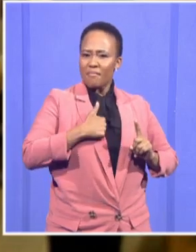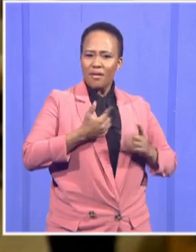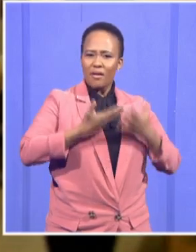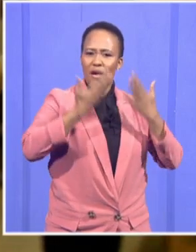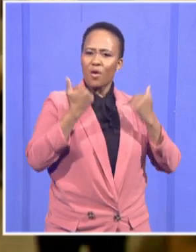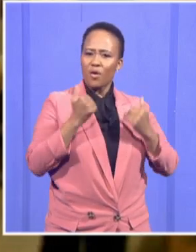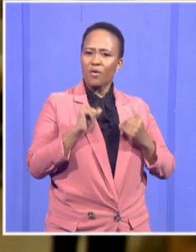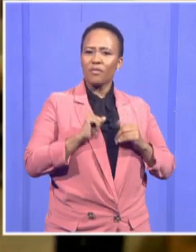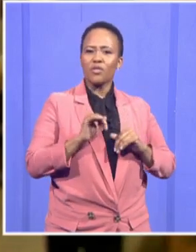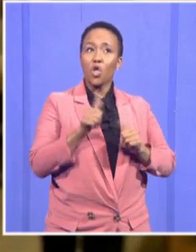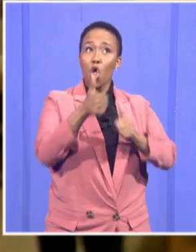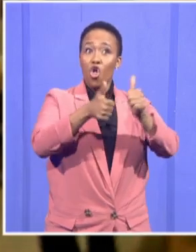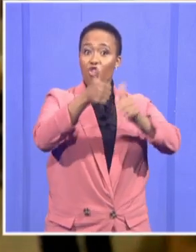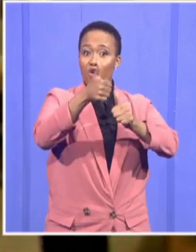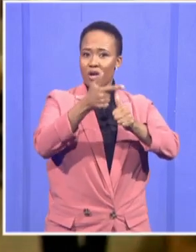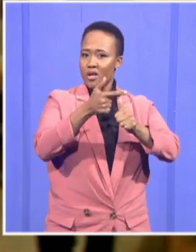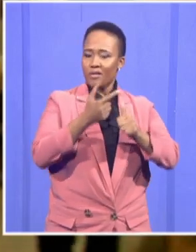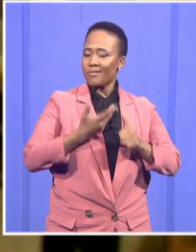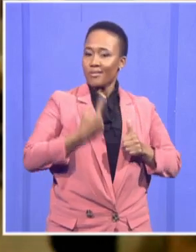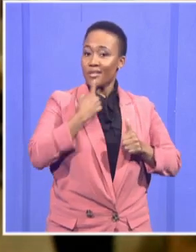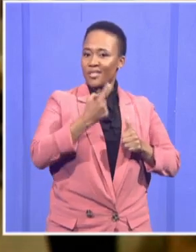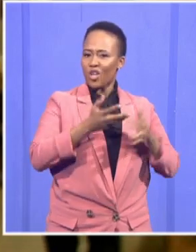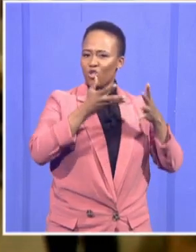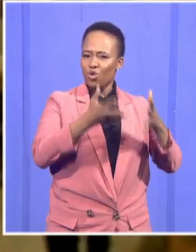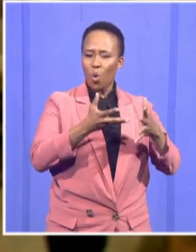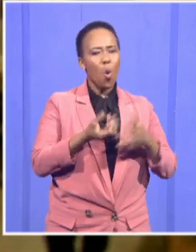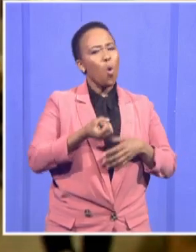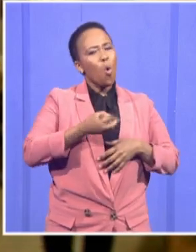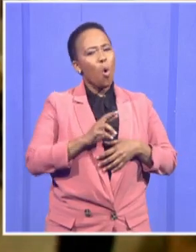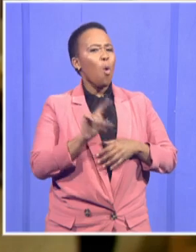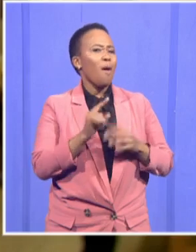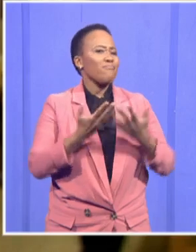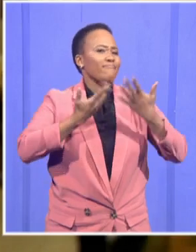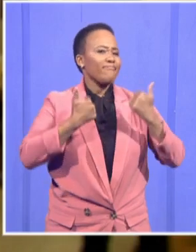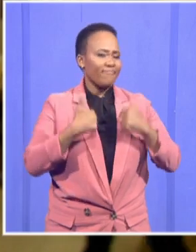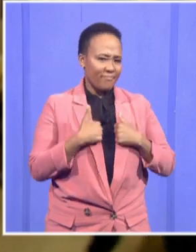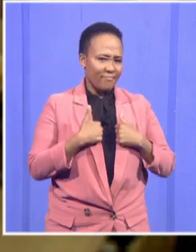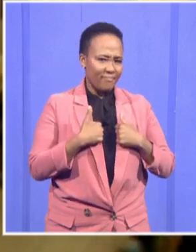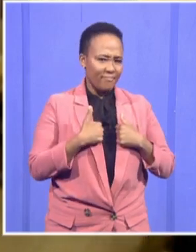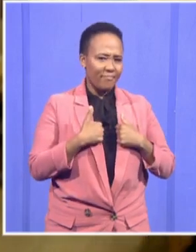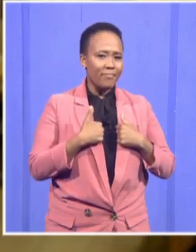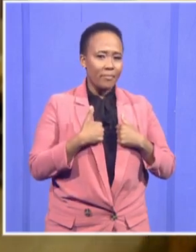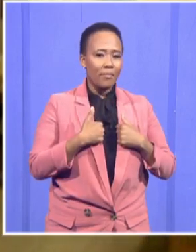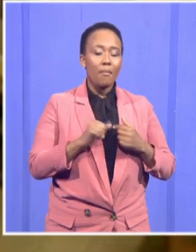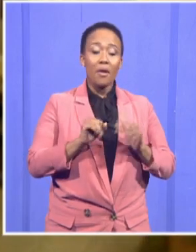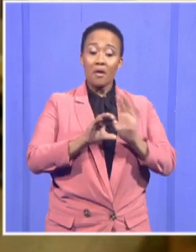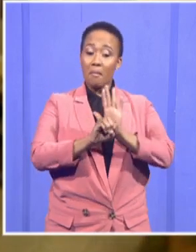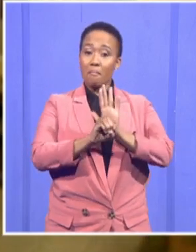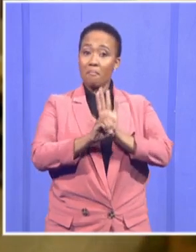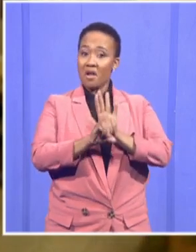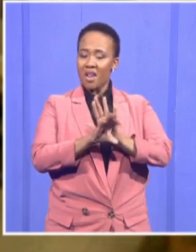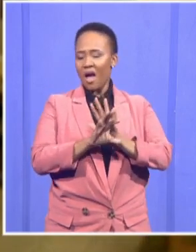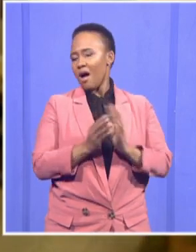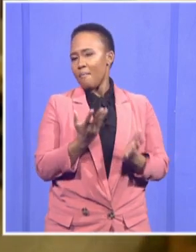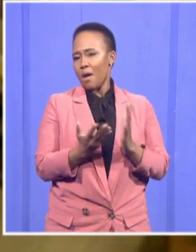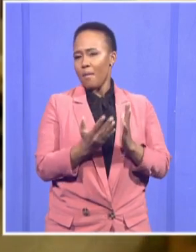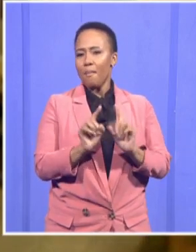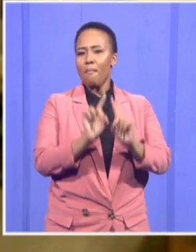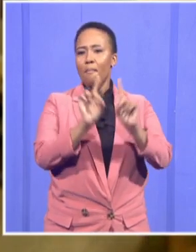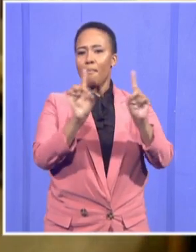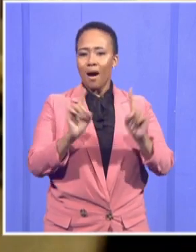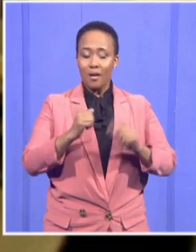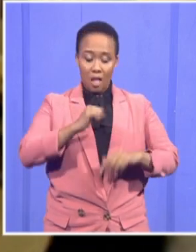side of the authorities or whether it's just a term that was coined by the media. But my